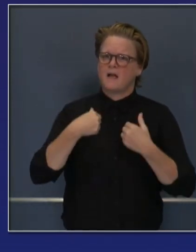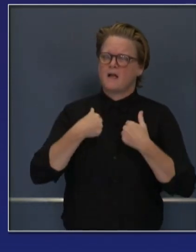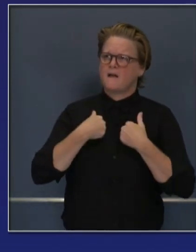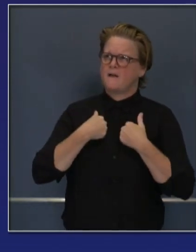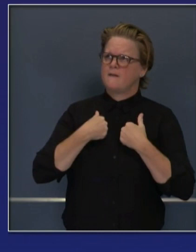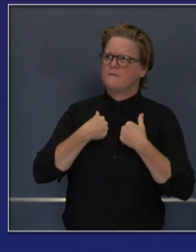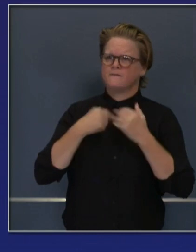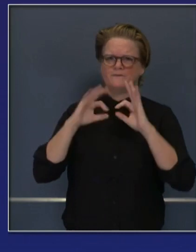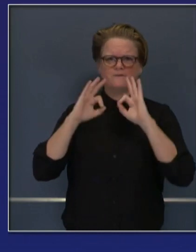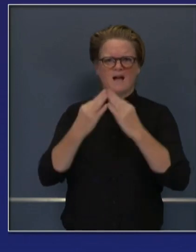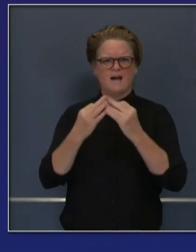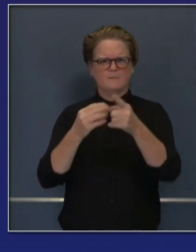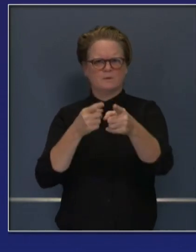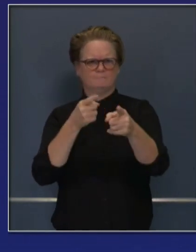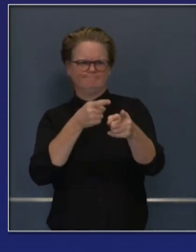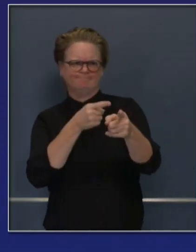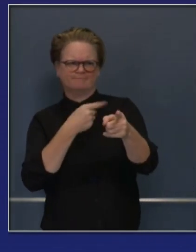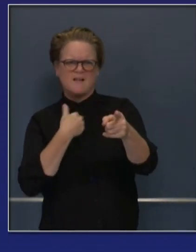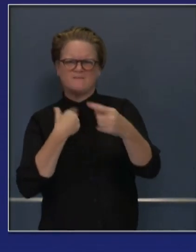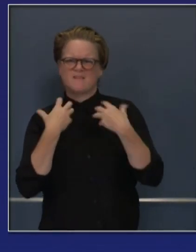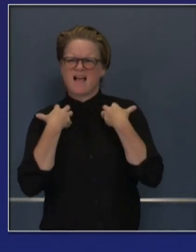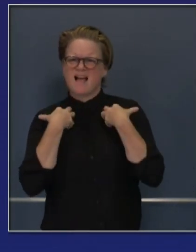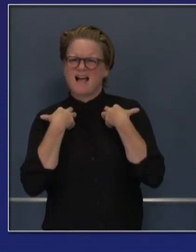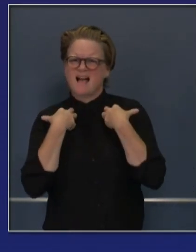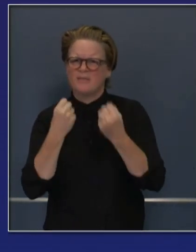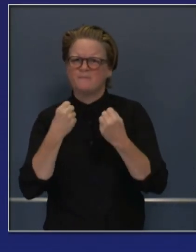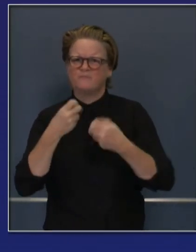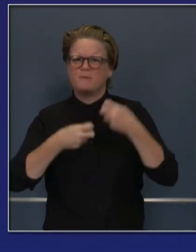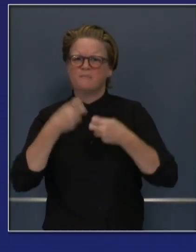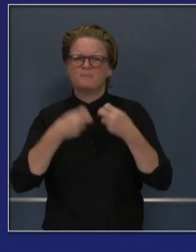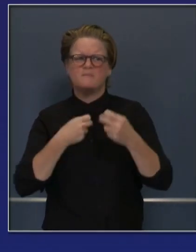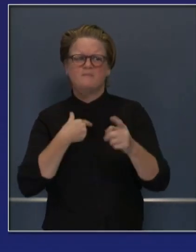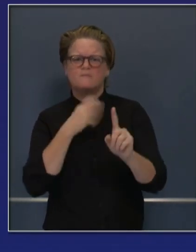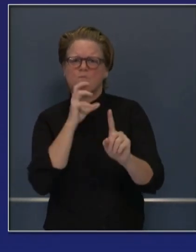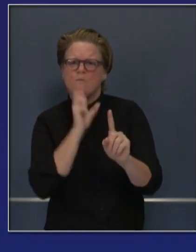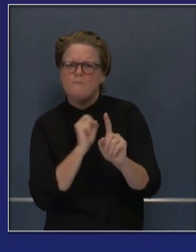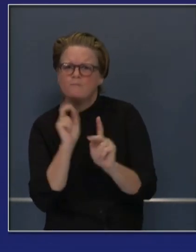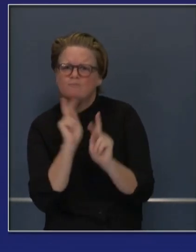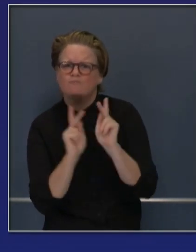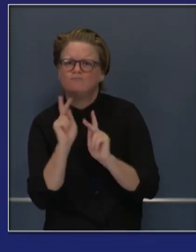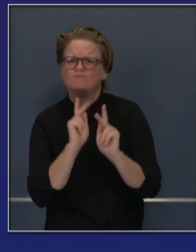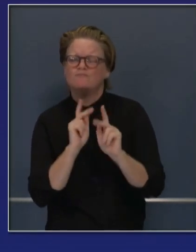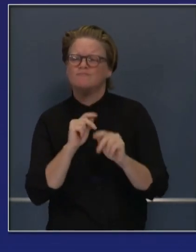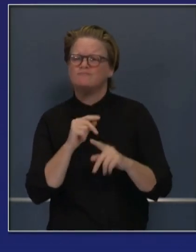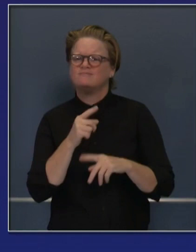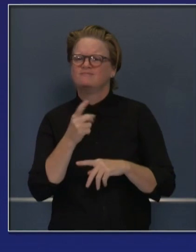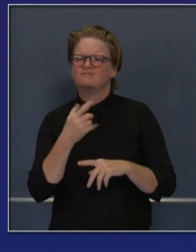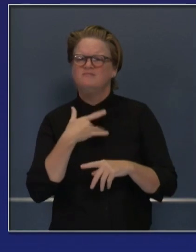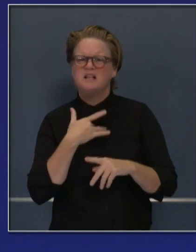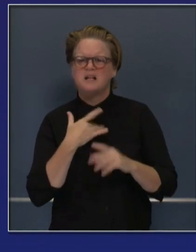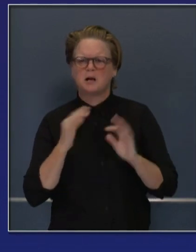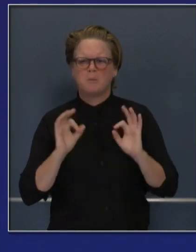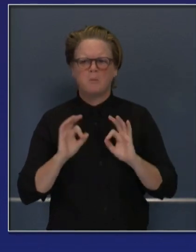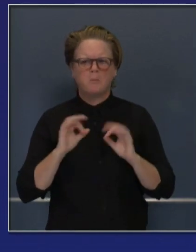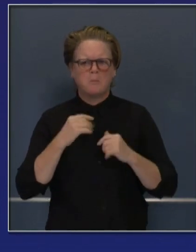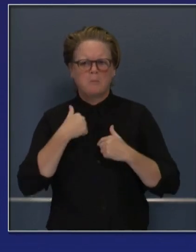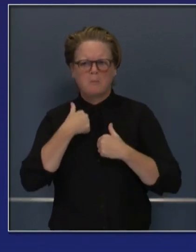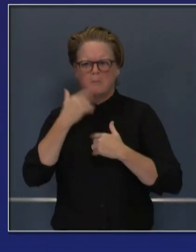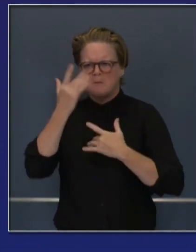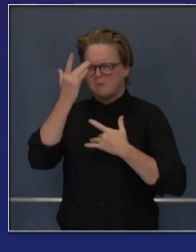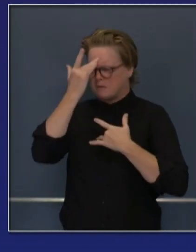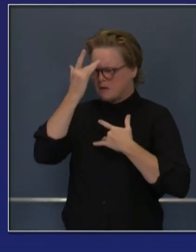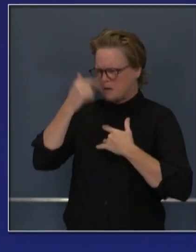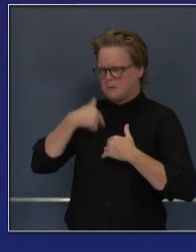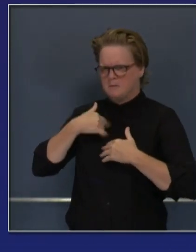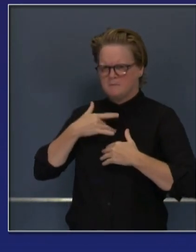how you interact with them even if you aren't symptomatic, because we know you can spread pretty easily and simply even within